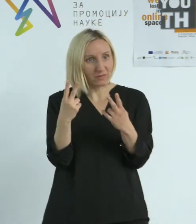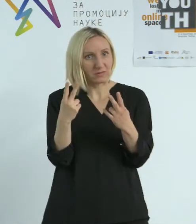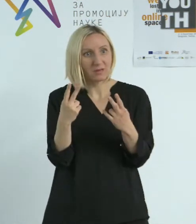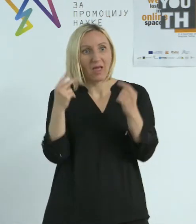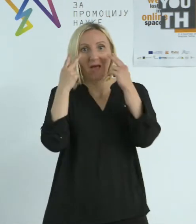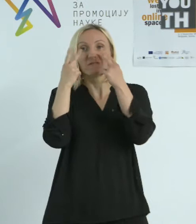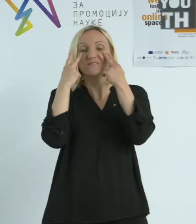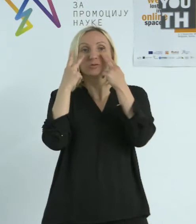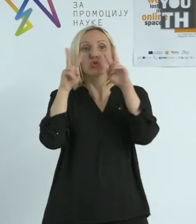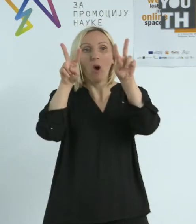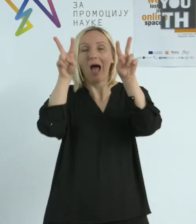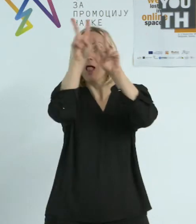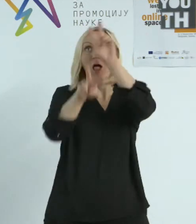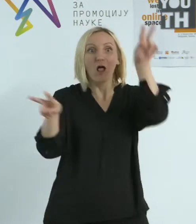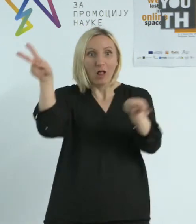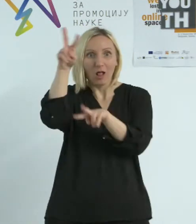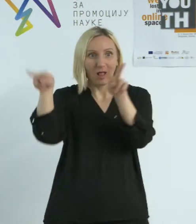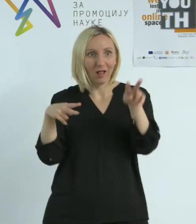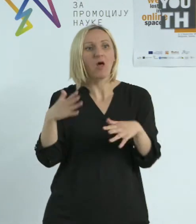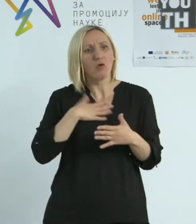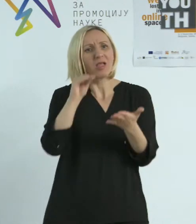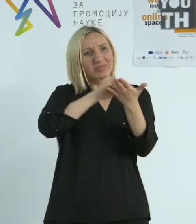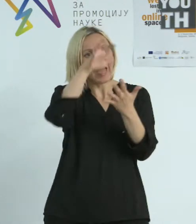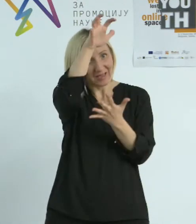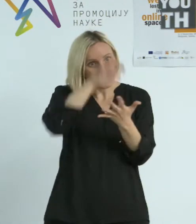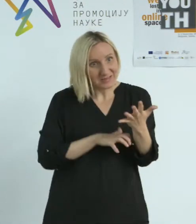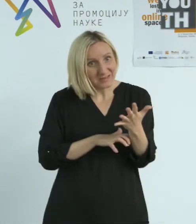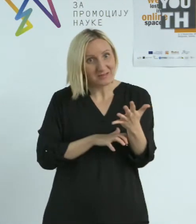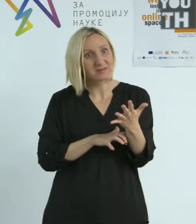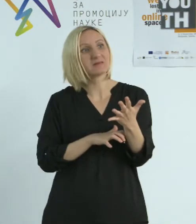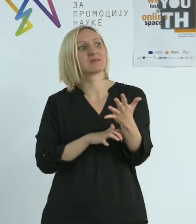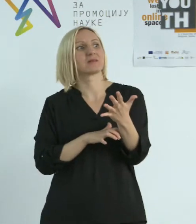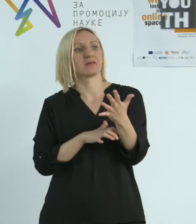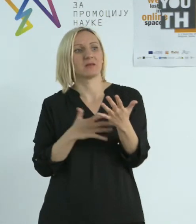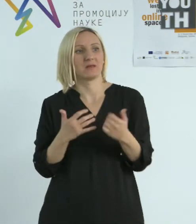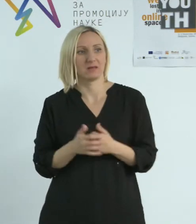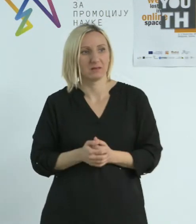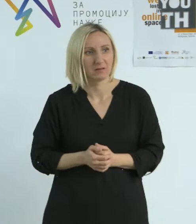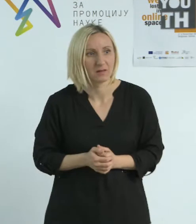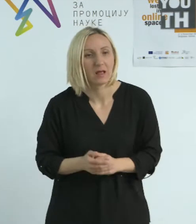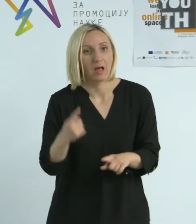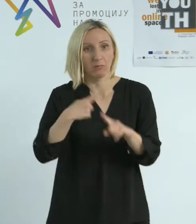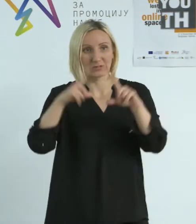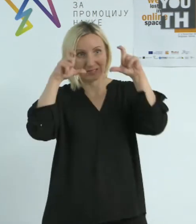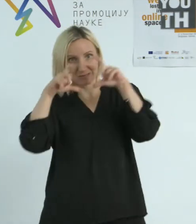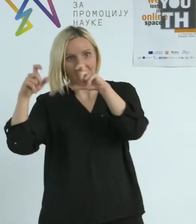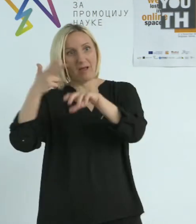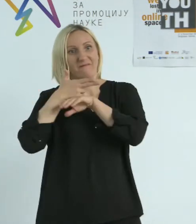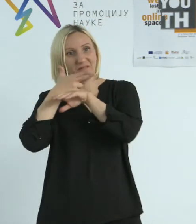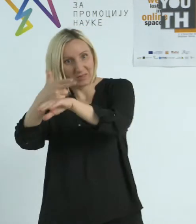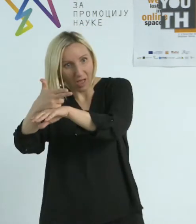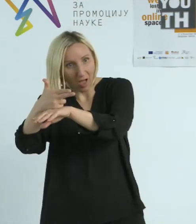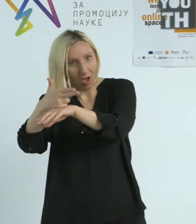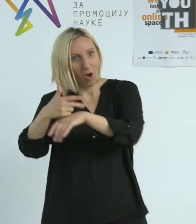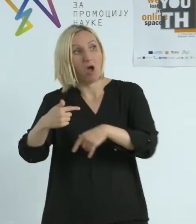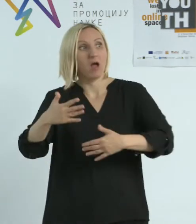So they prefer, they used to prefer text, after that they prefer images, after that now they prefer videos. So for